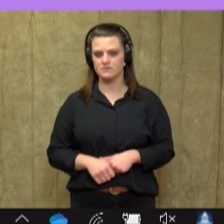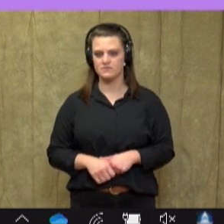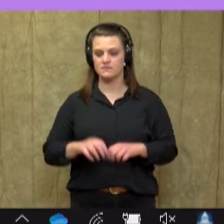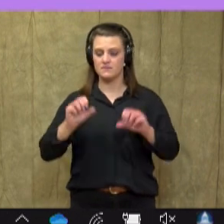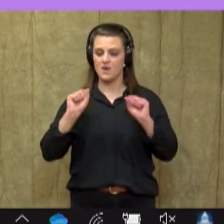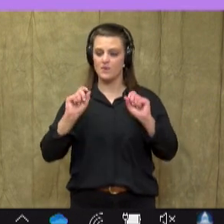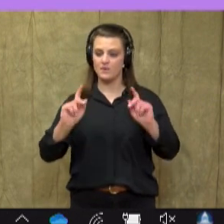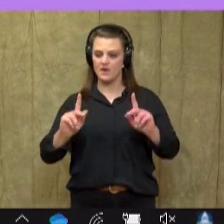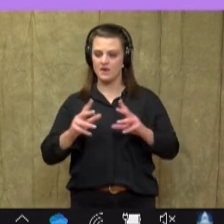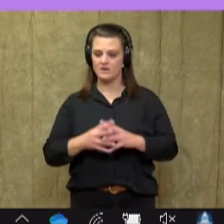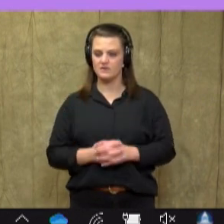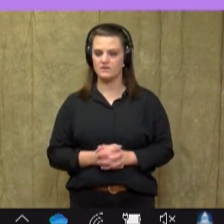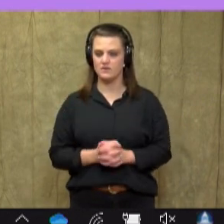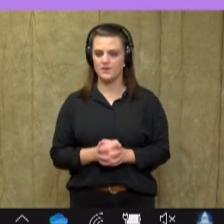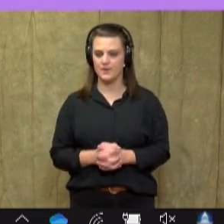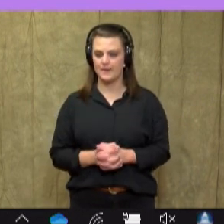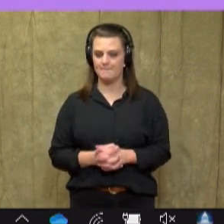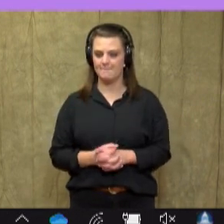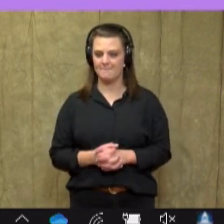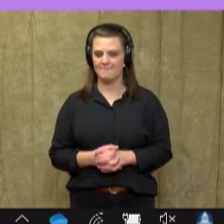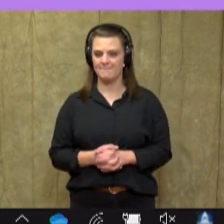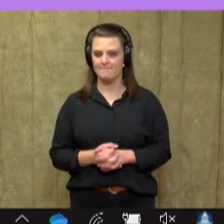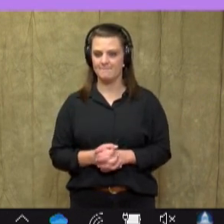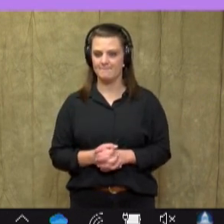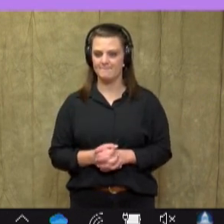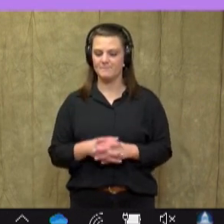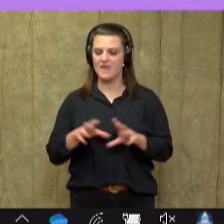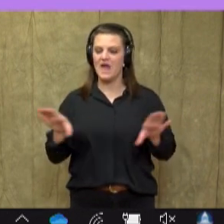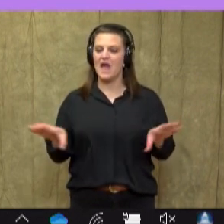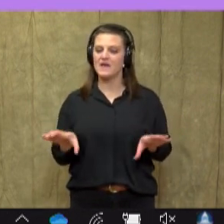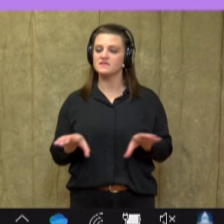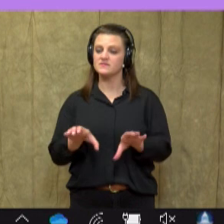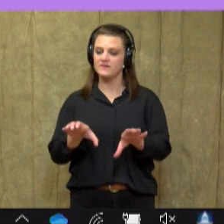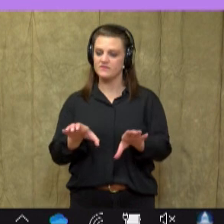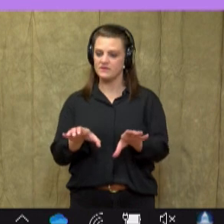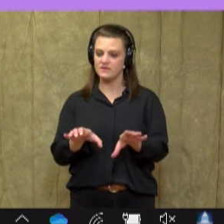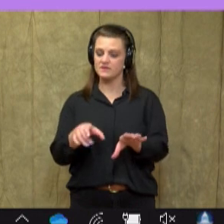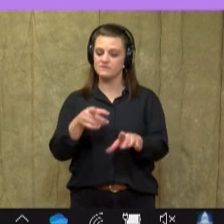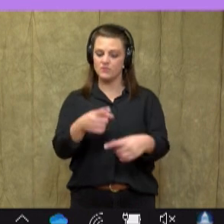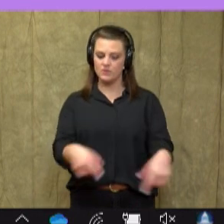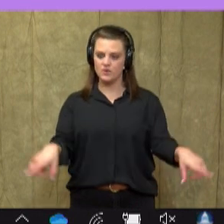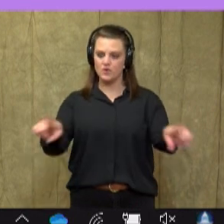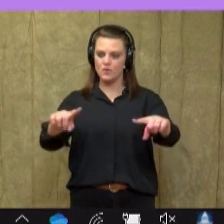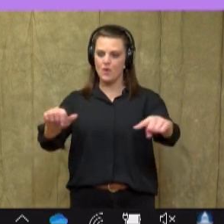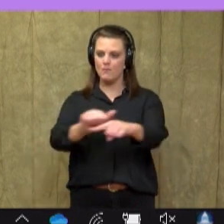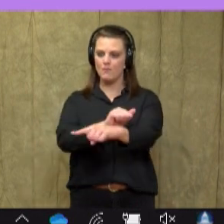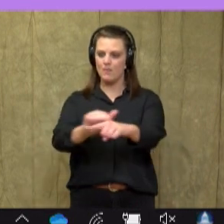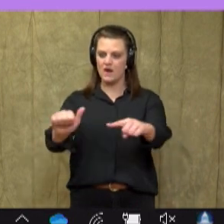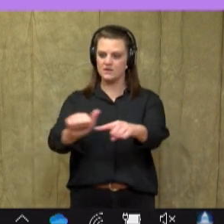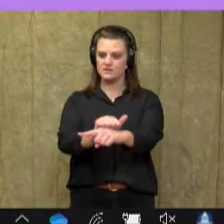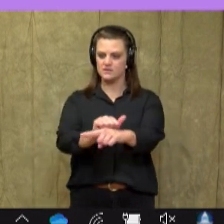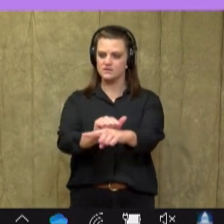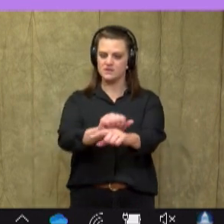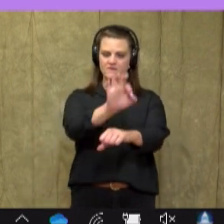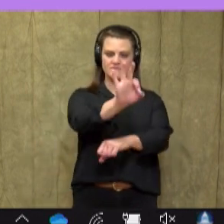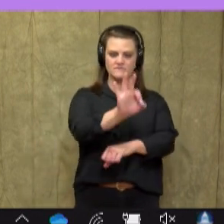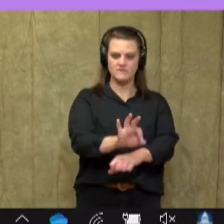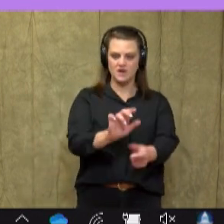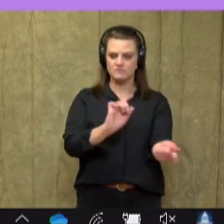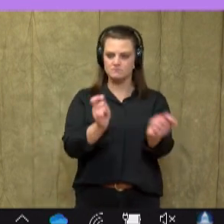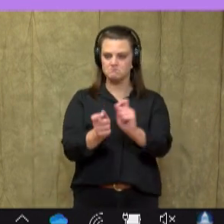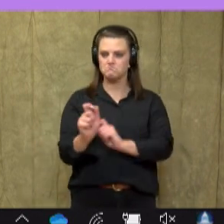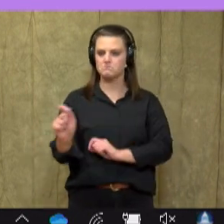All right, guys. So I have a few activities for you to practice what we've learned about fractions